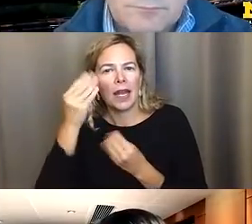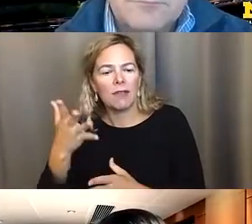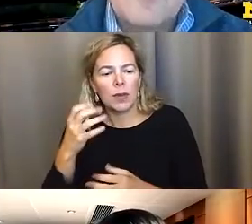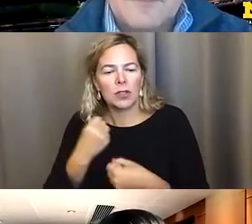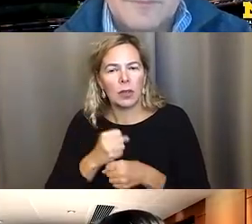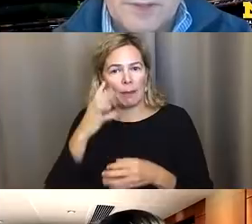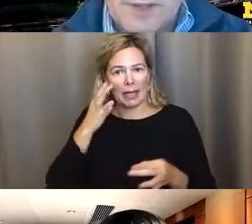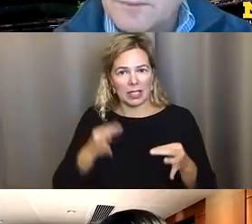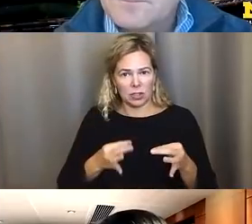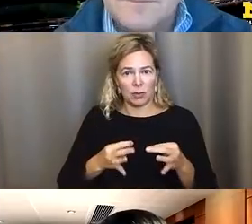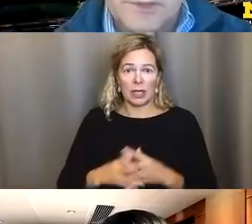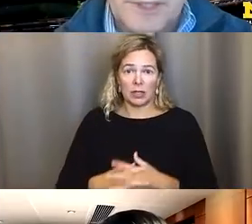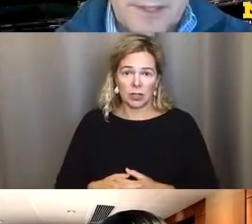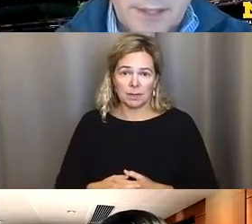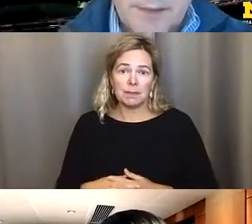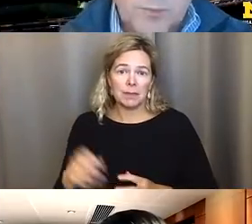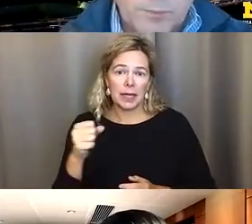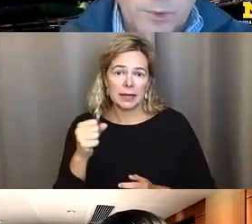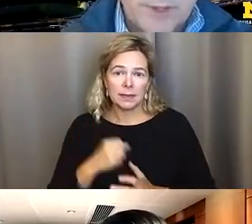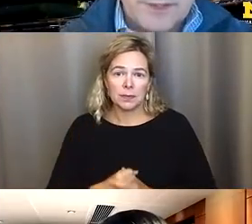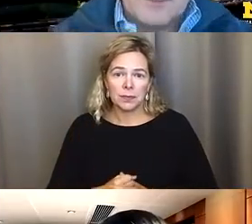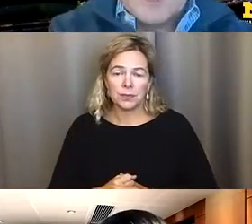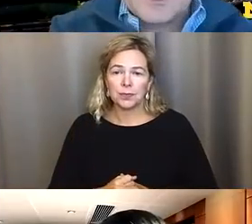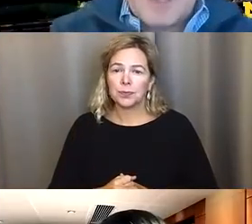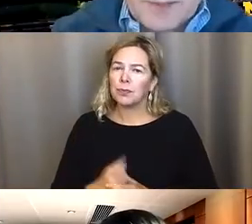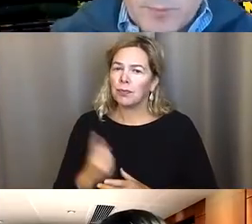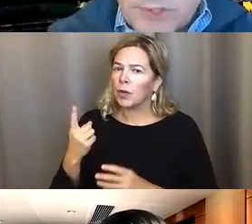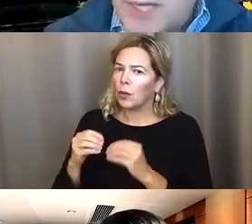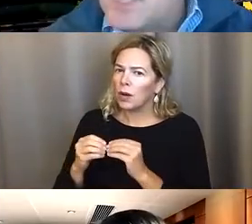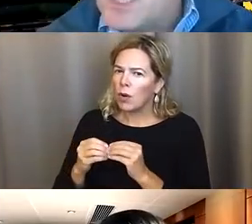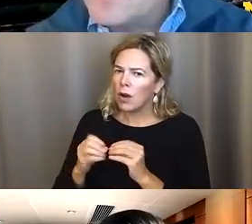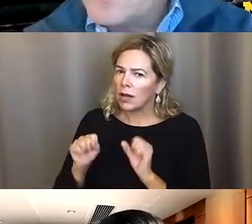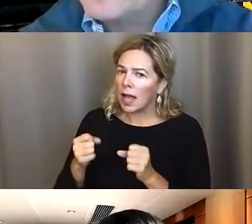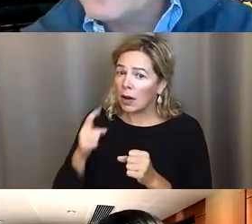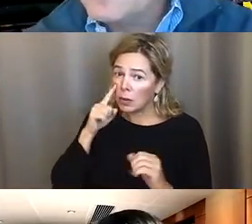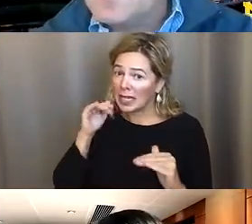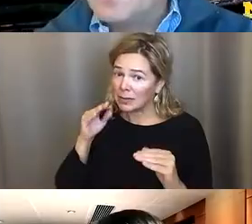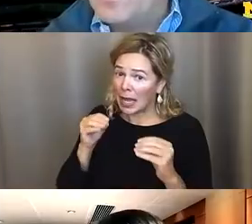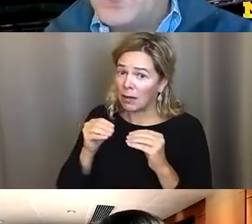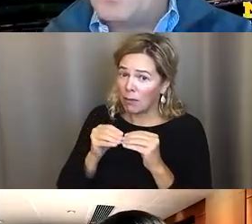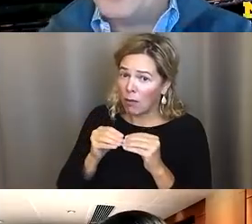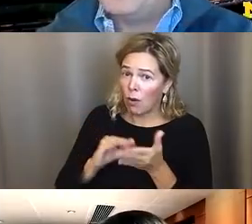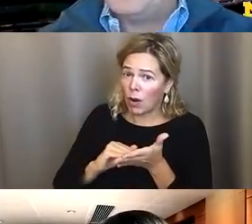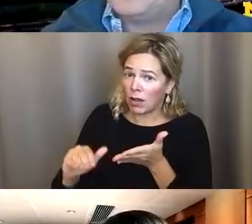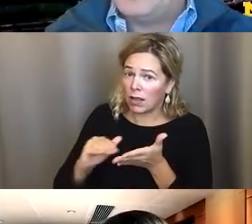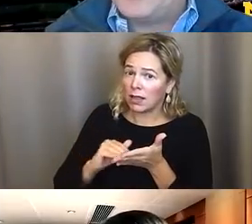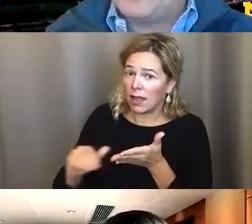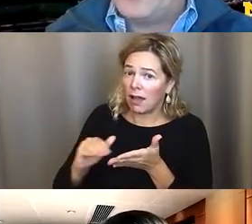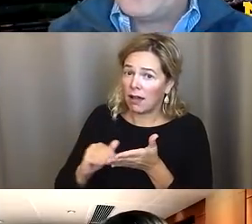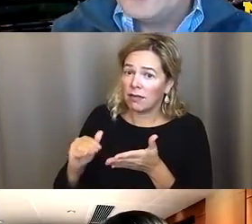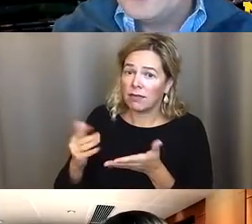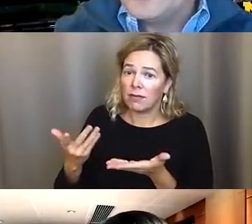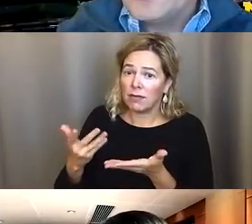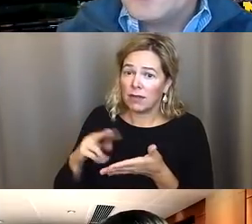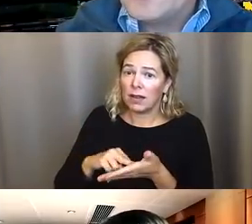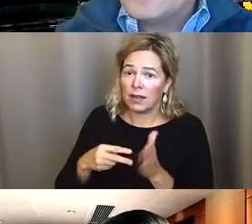Yes. Good. And then one more, can we expect more job loss, which I presume means